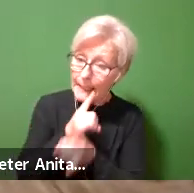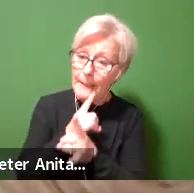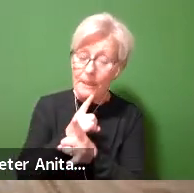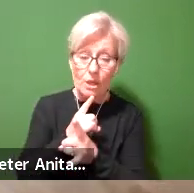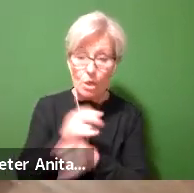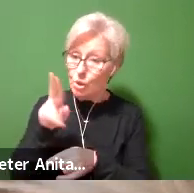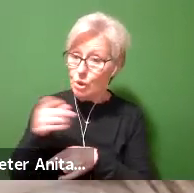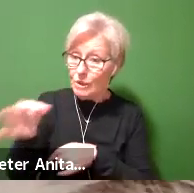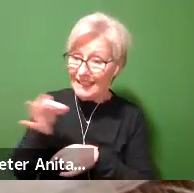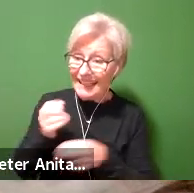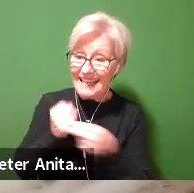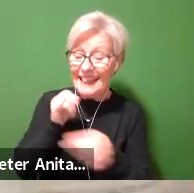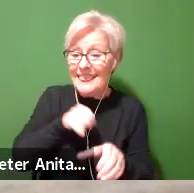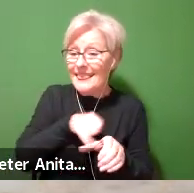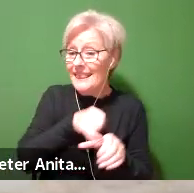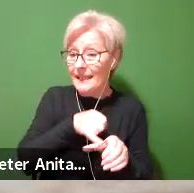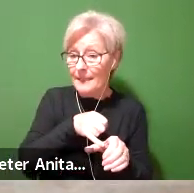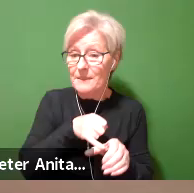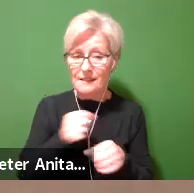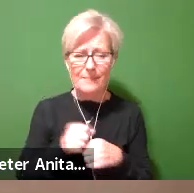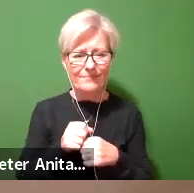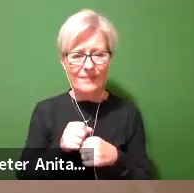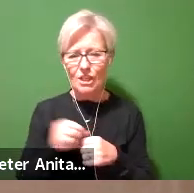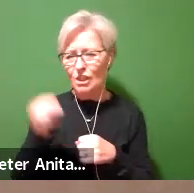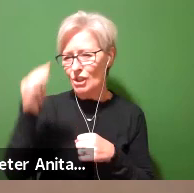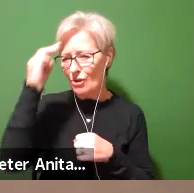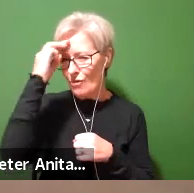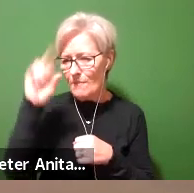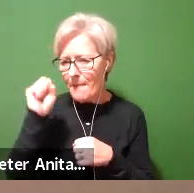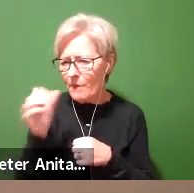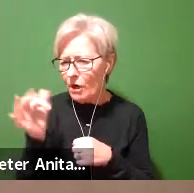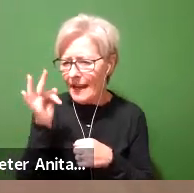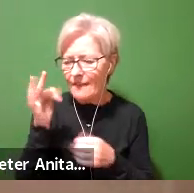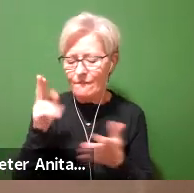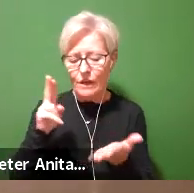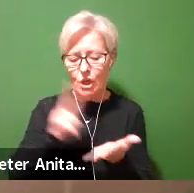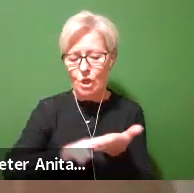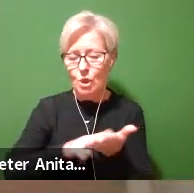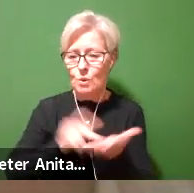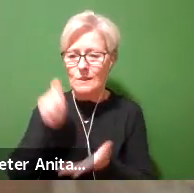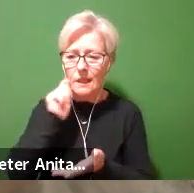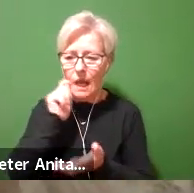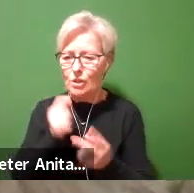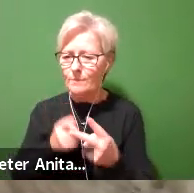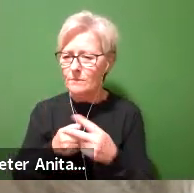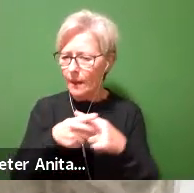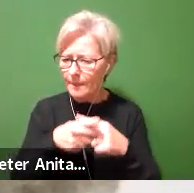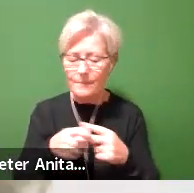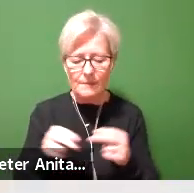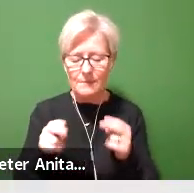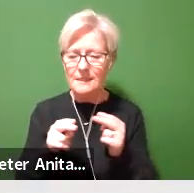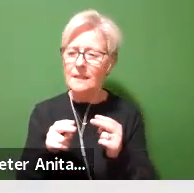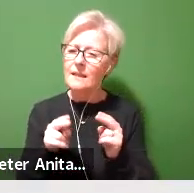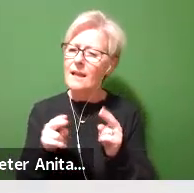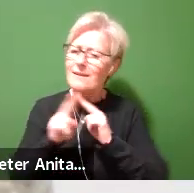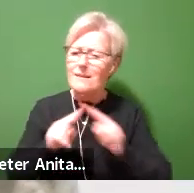pharmacy. Just be mindful, if you are using condoms during sex, that not all lubricants are safe to use with